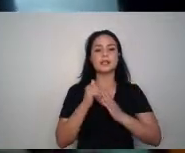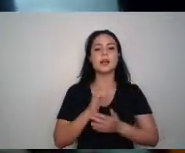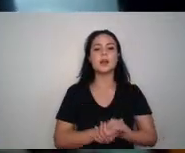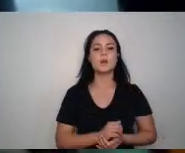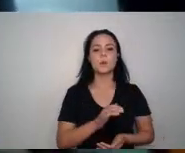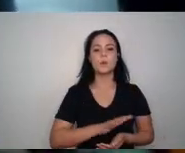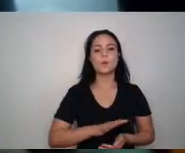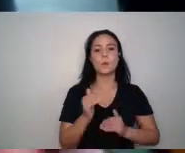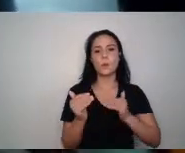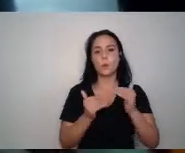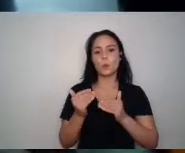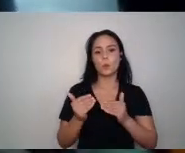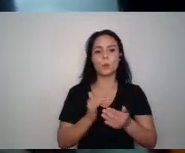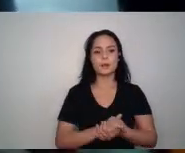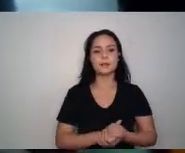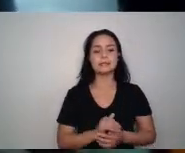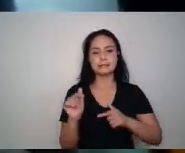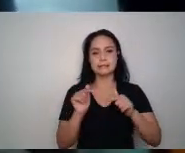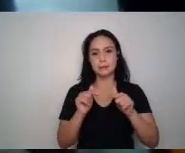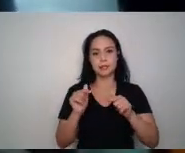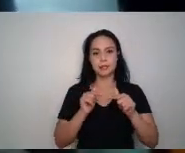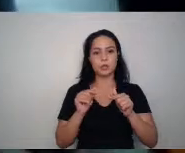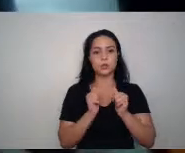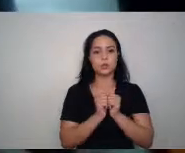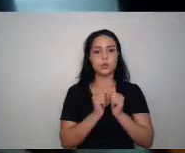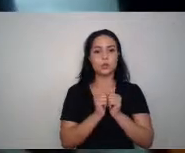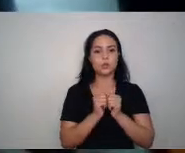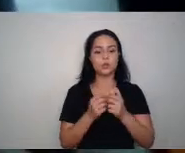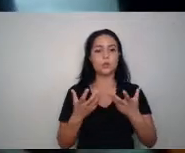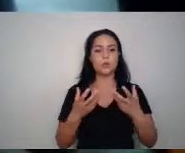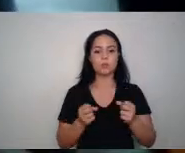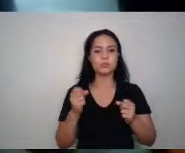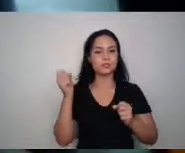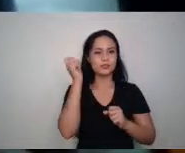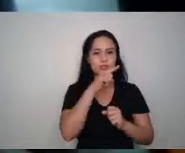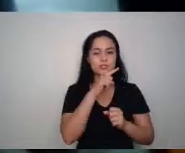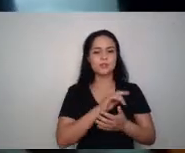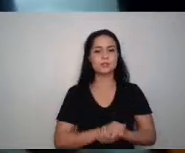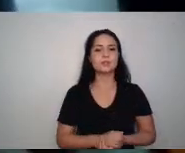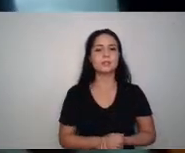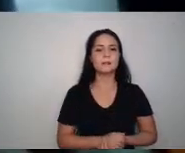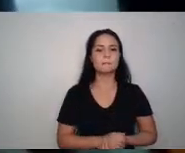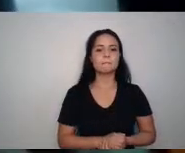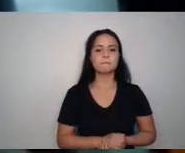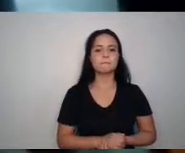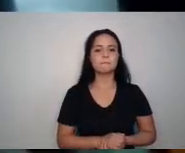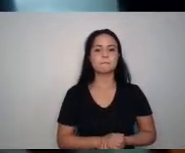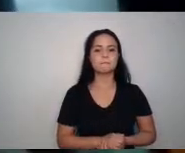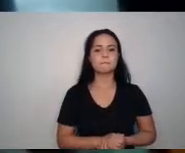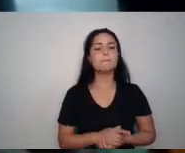interfere in private life, and it's really hard for